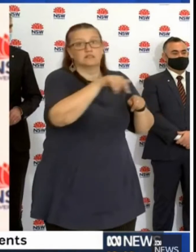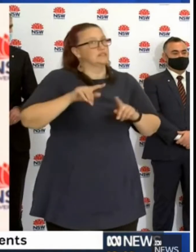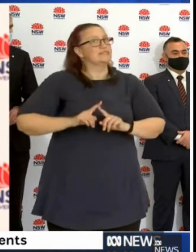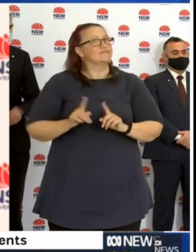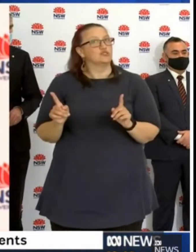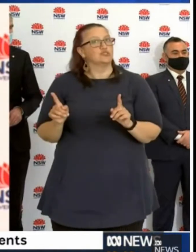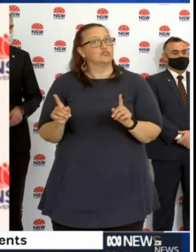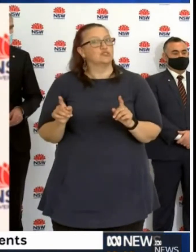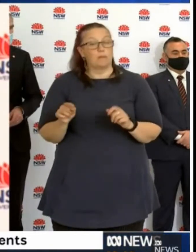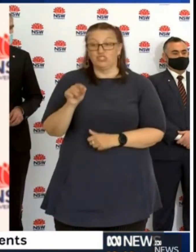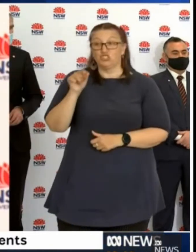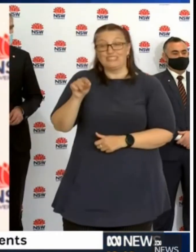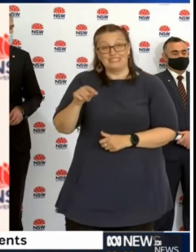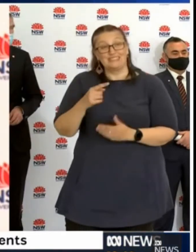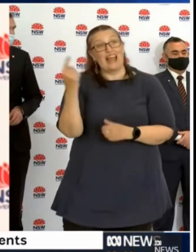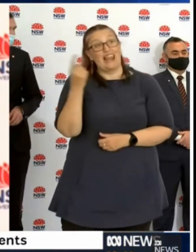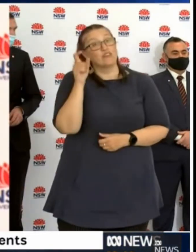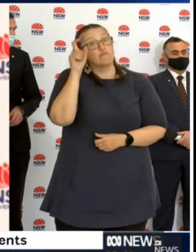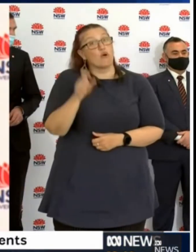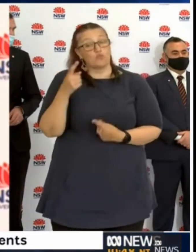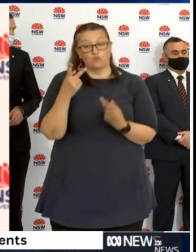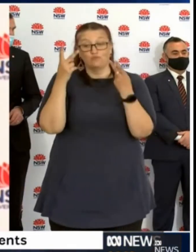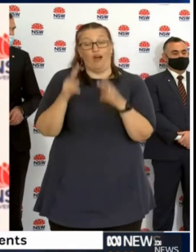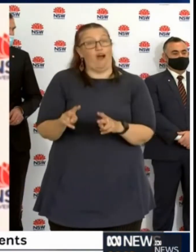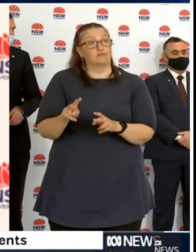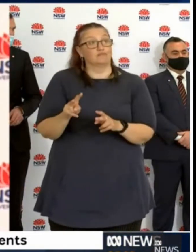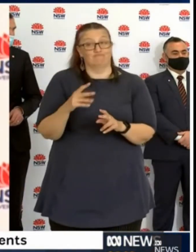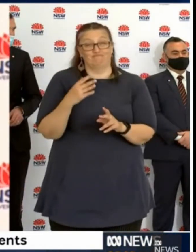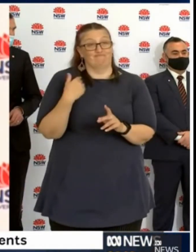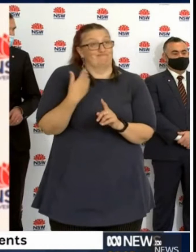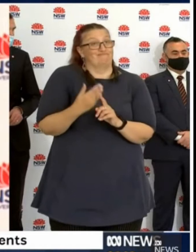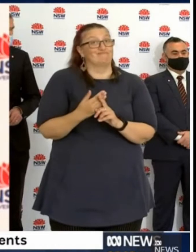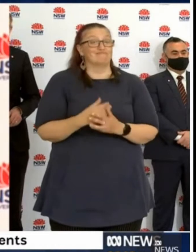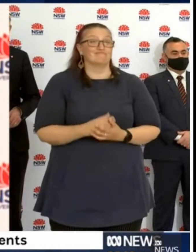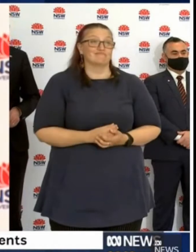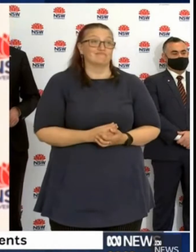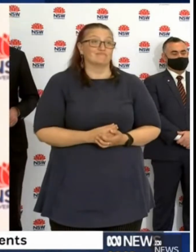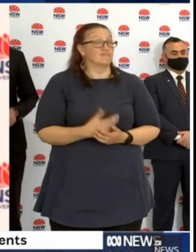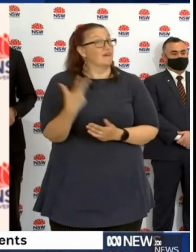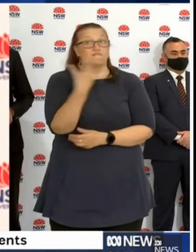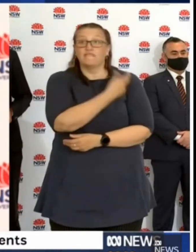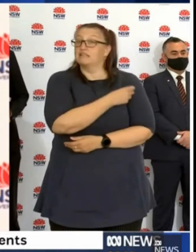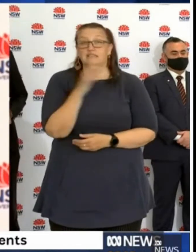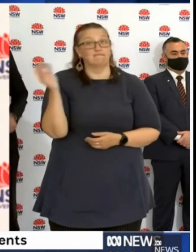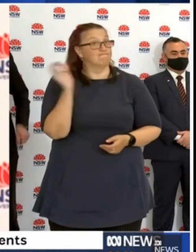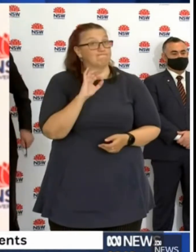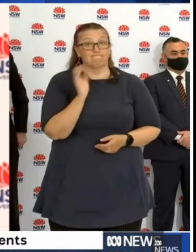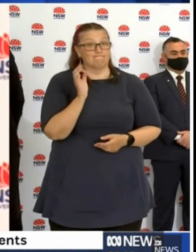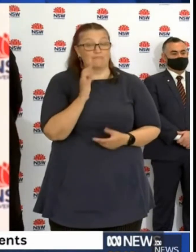COVID death related to the current outbreak. She was not vaccinated and tested positive on the July